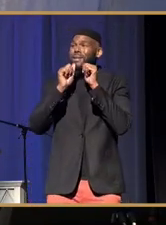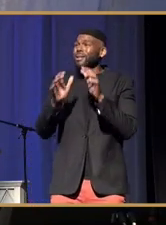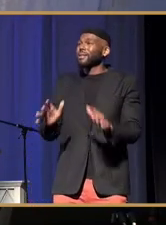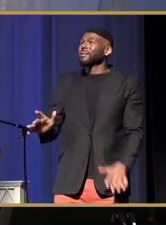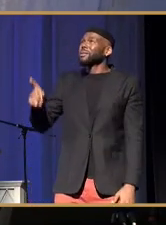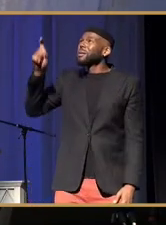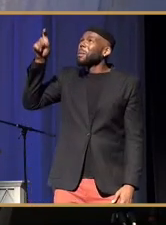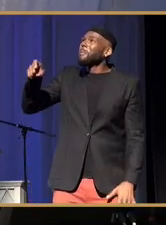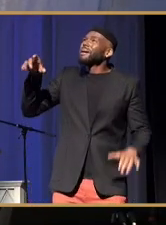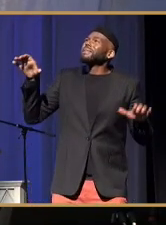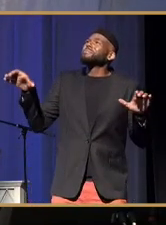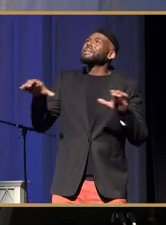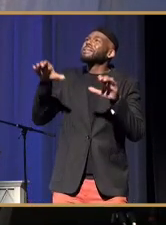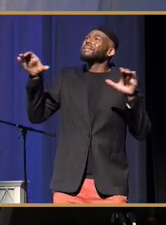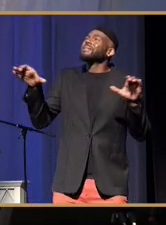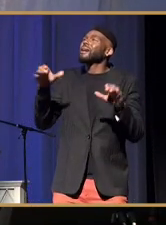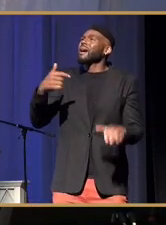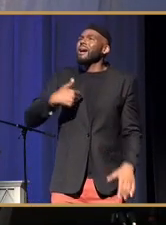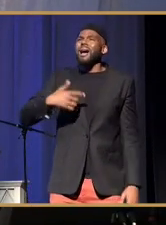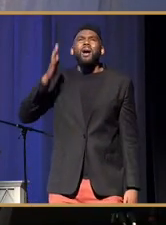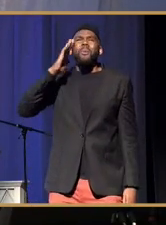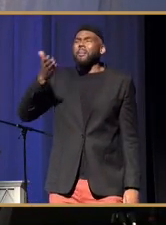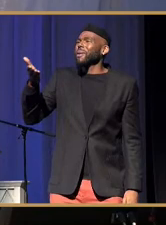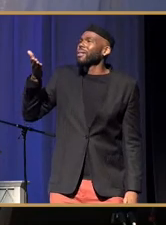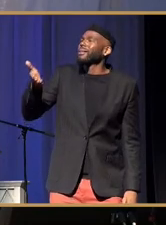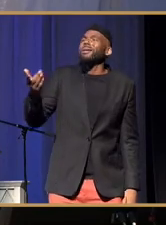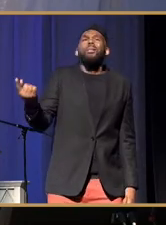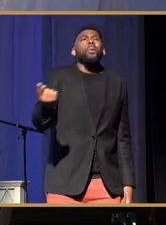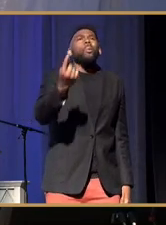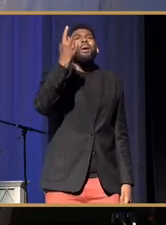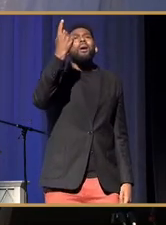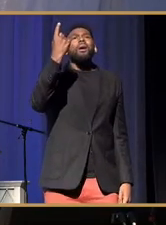Be done, and I'll be the one to